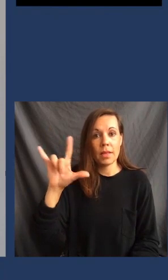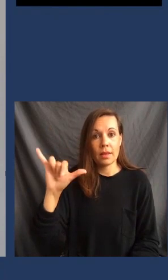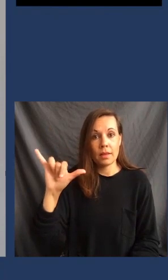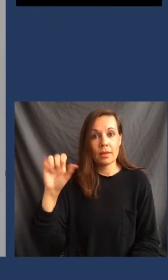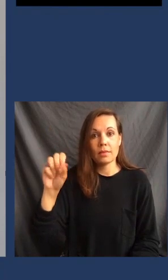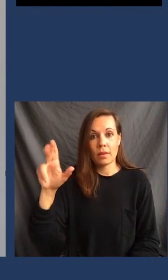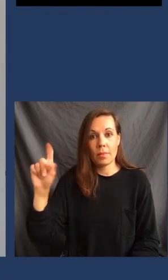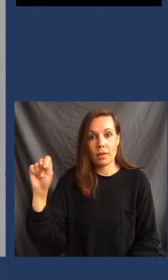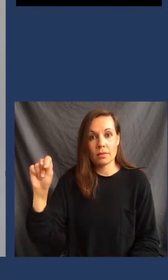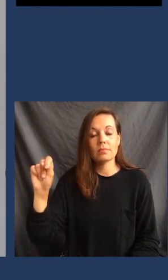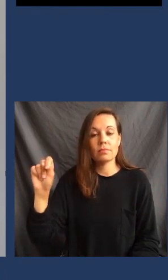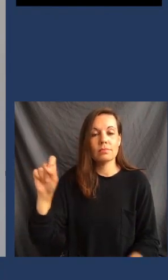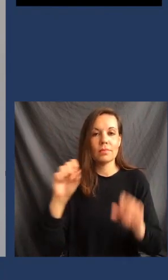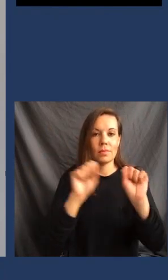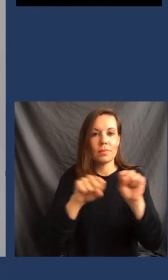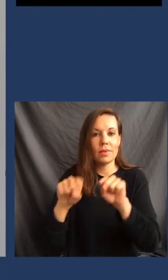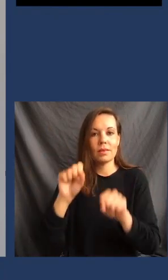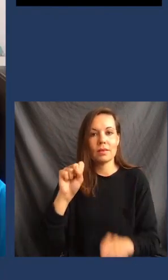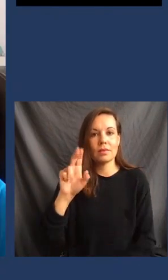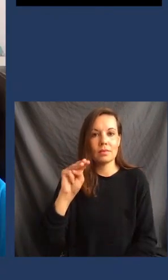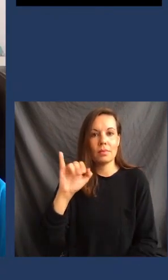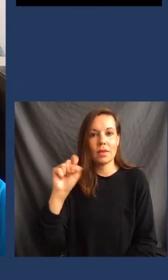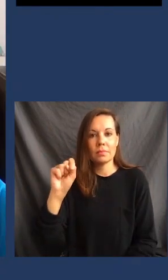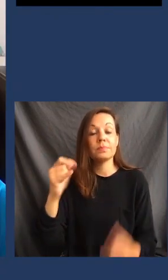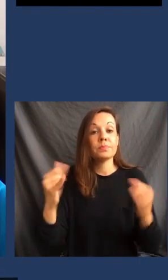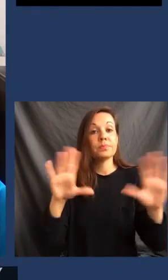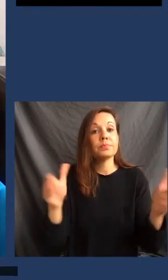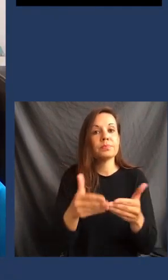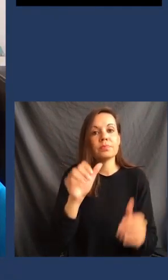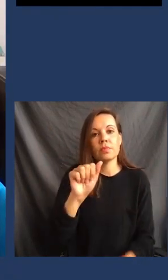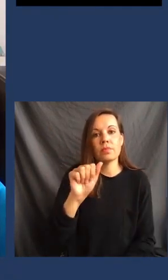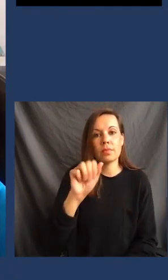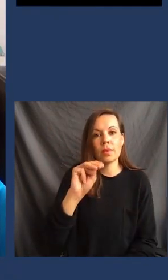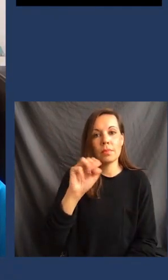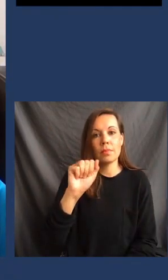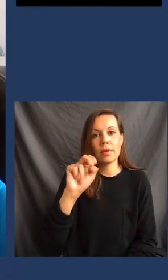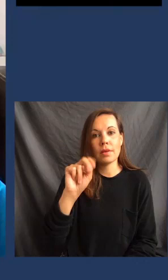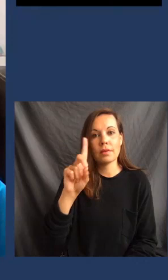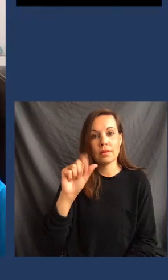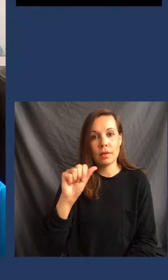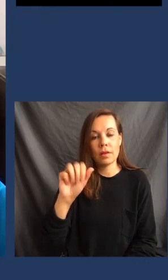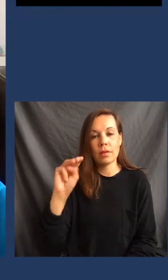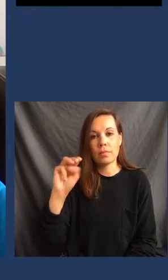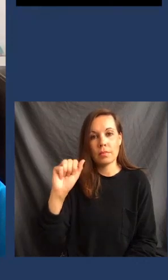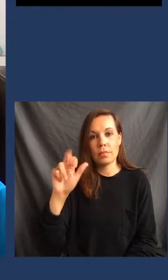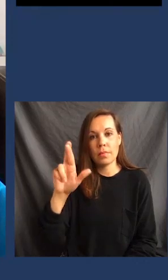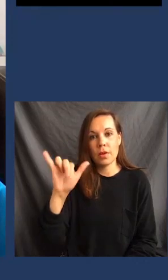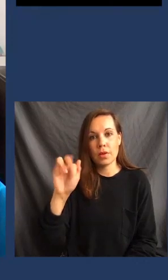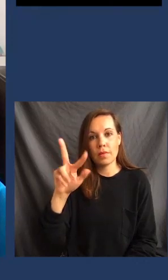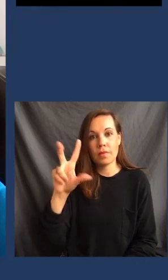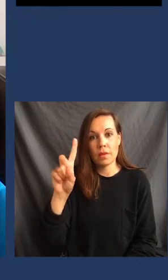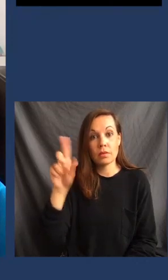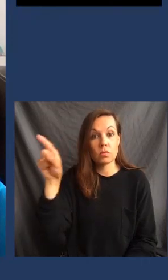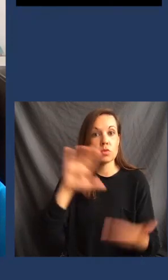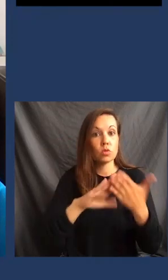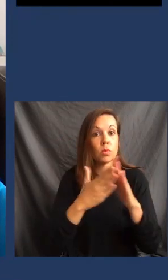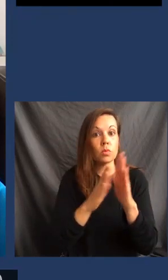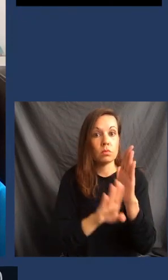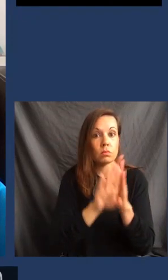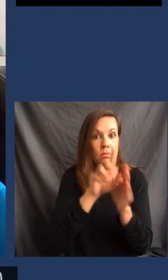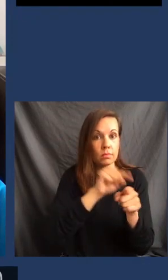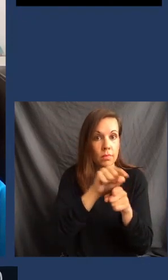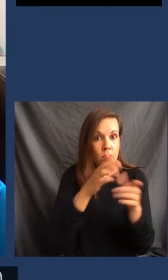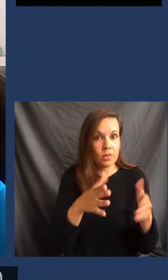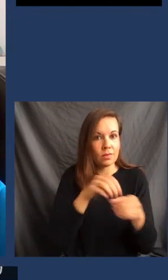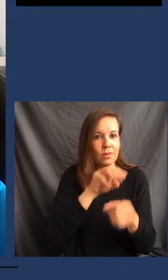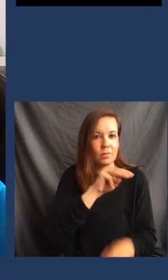aka.ms/abilitysummit. And now I would like to introduce Amanda Merrifield, who is a Community Development Specialist in the Microsoft